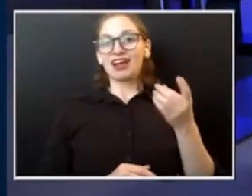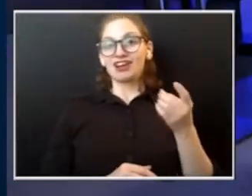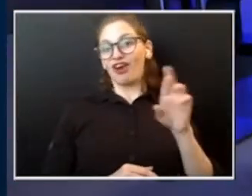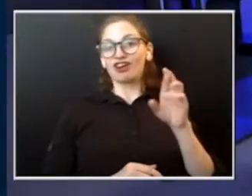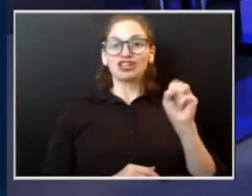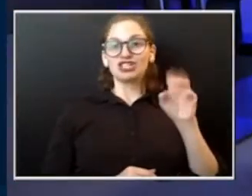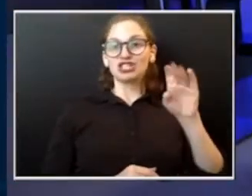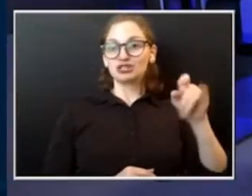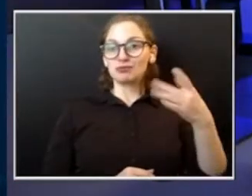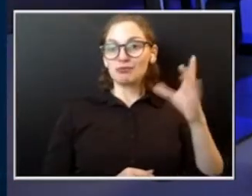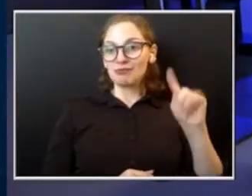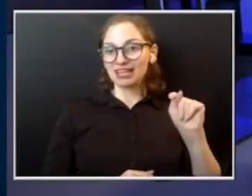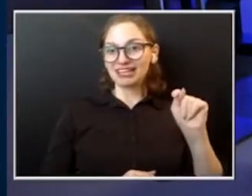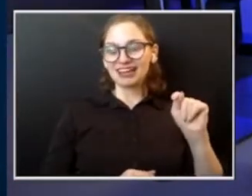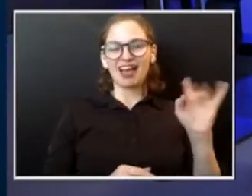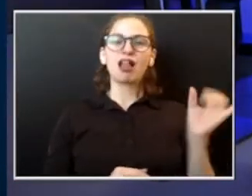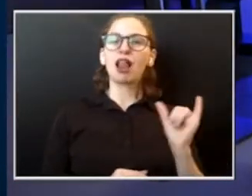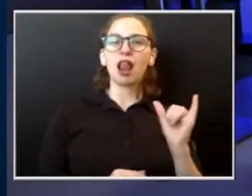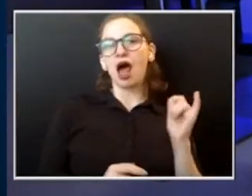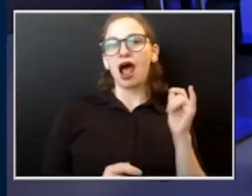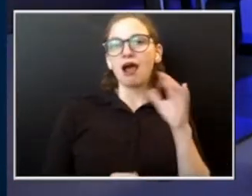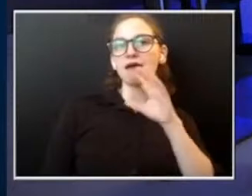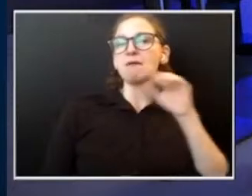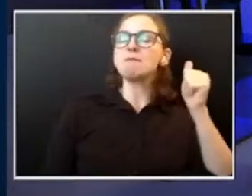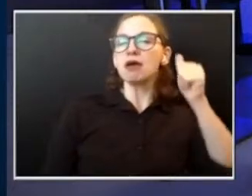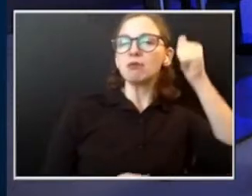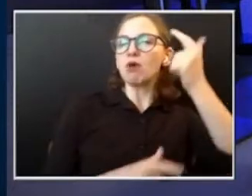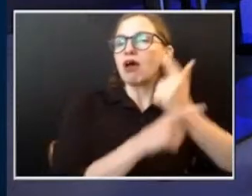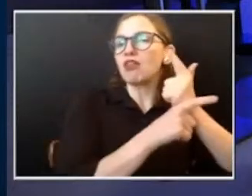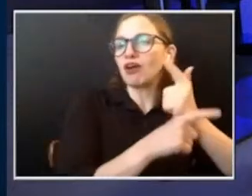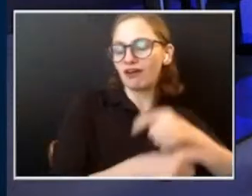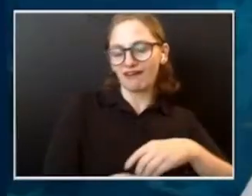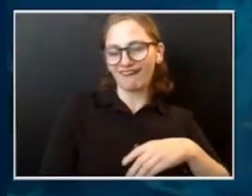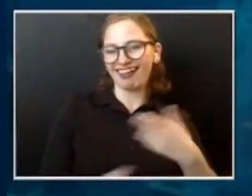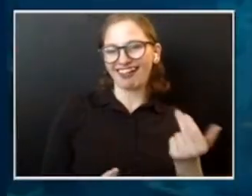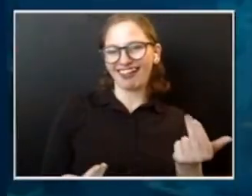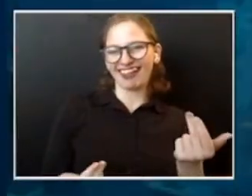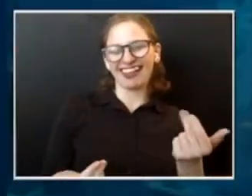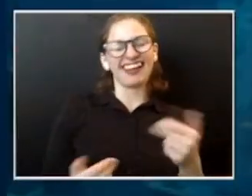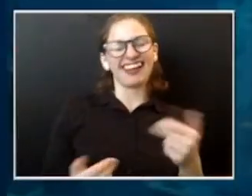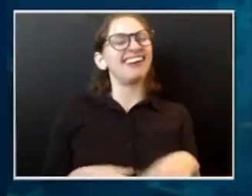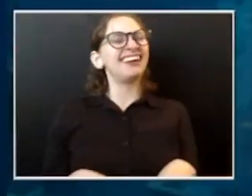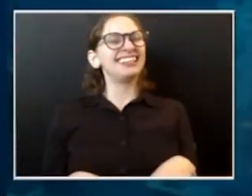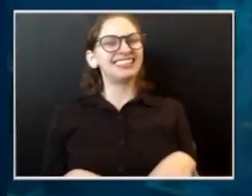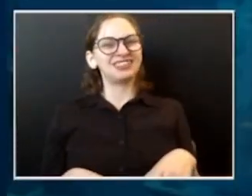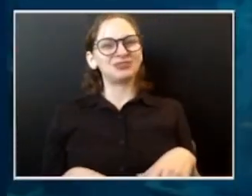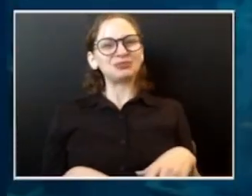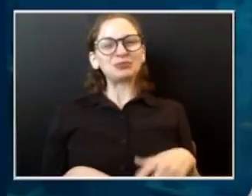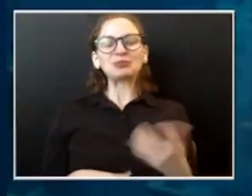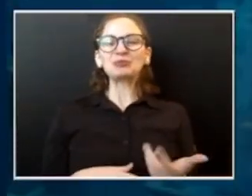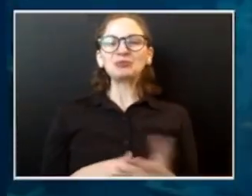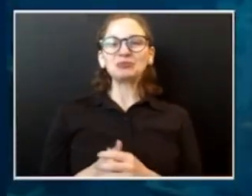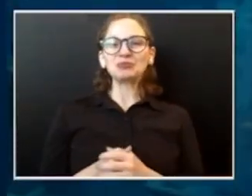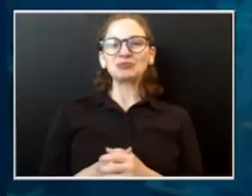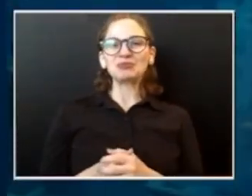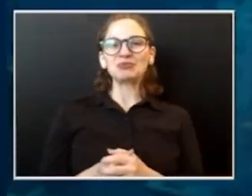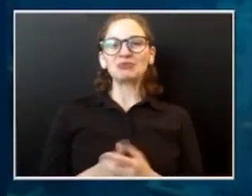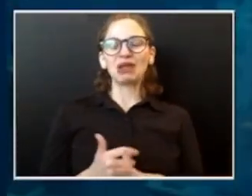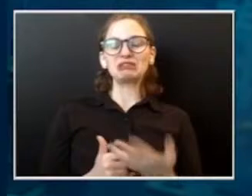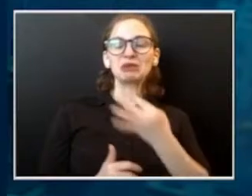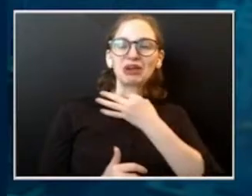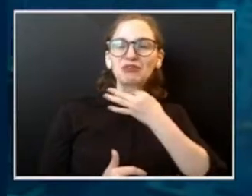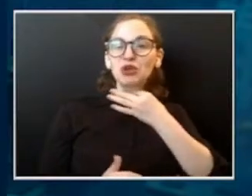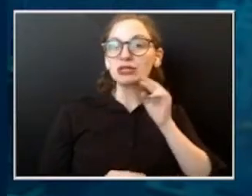No, you're a big brother. We admit that. I'm just older. But really, it's curiosity. You kind of look, and